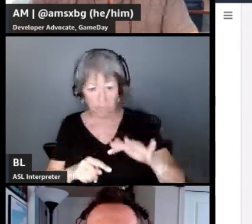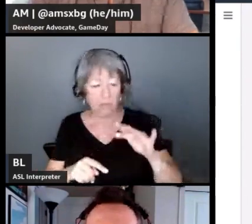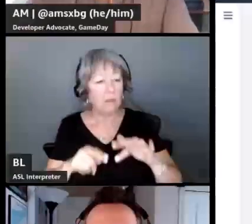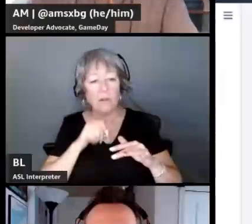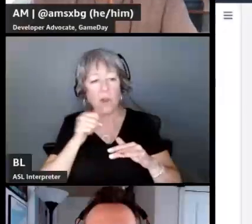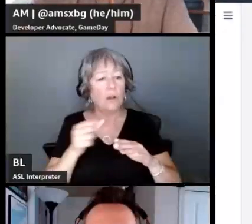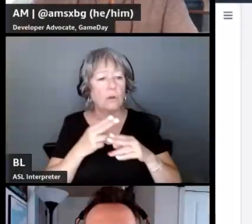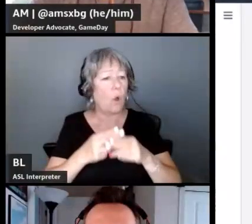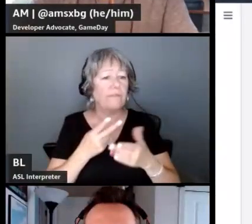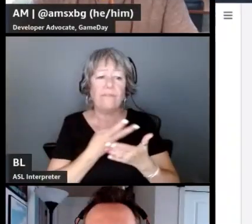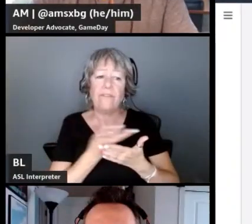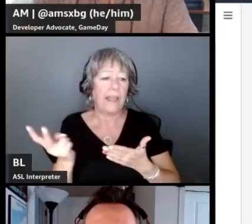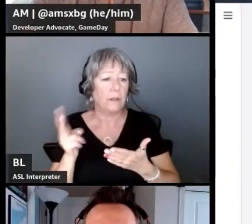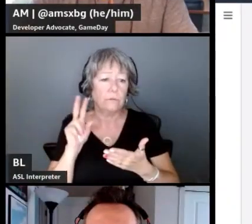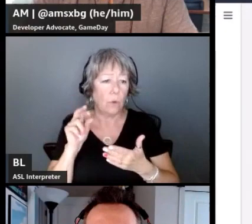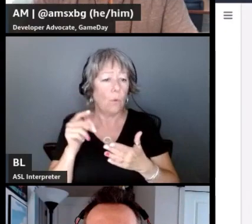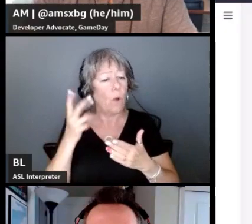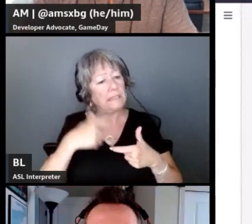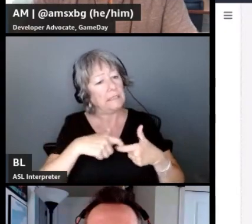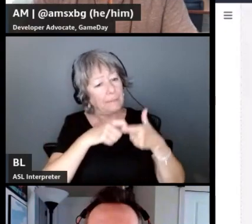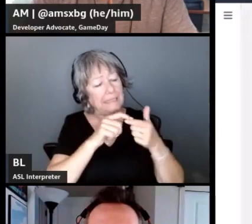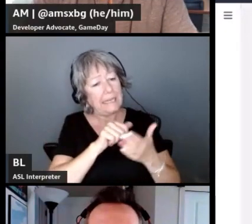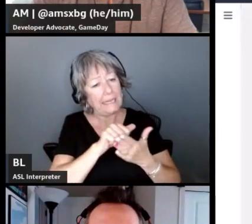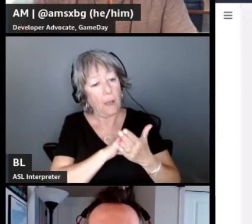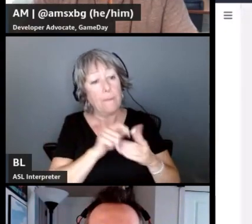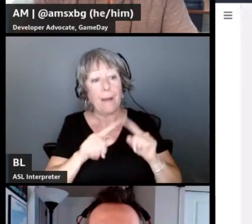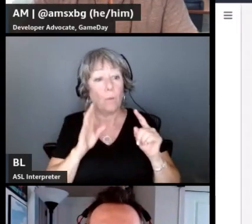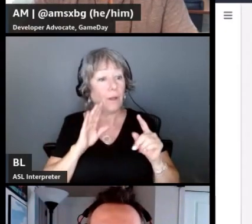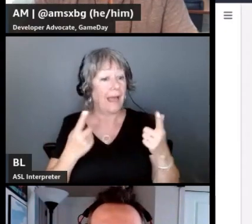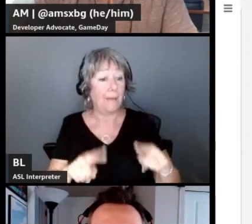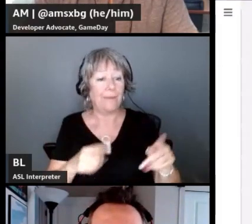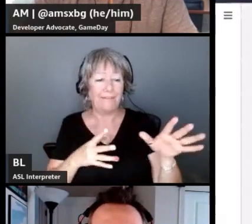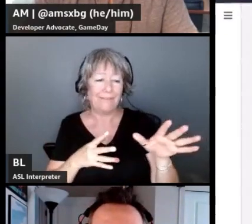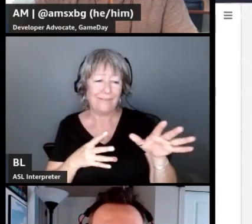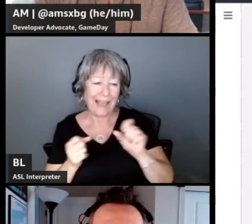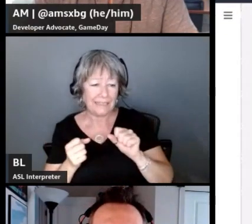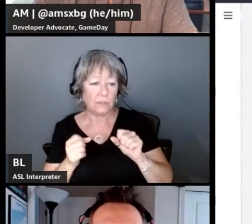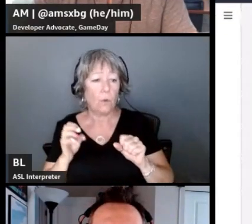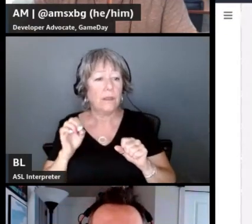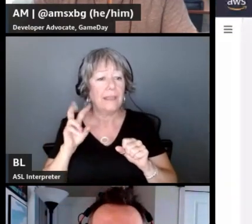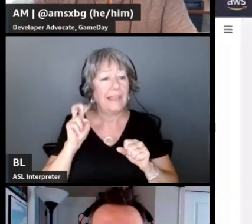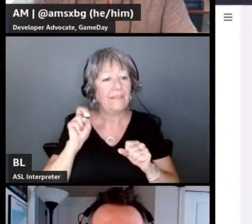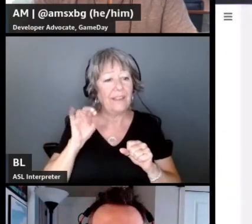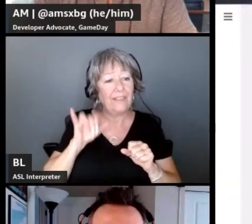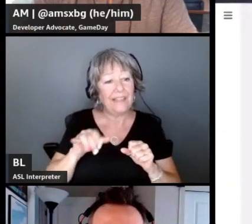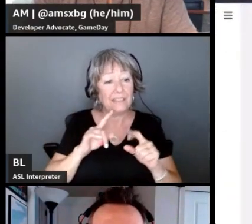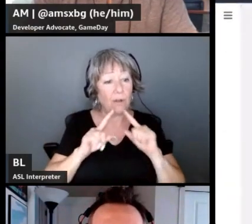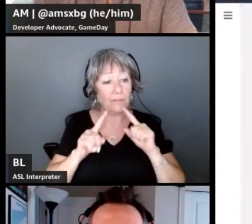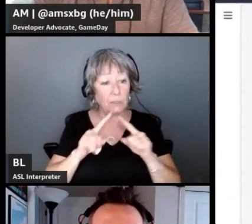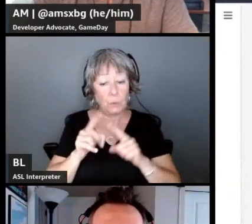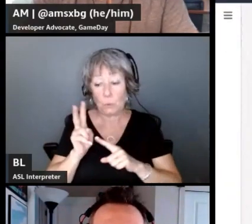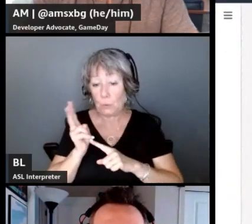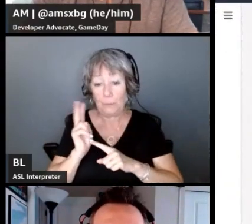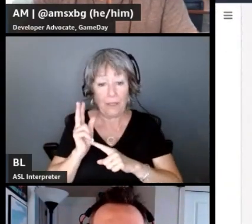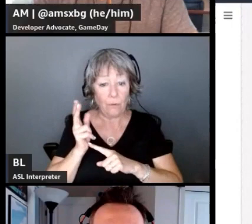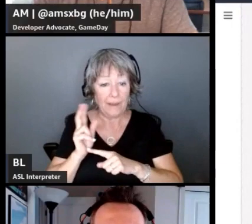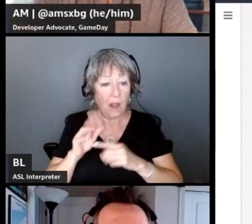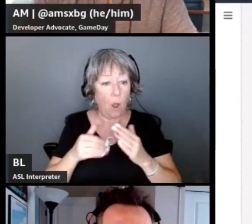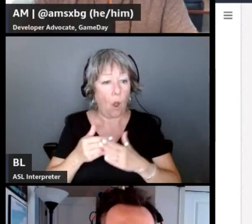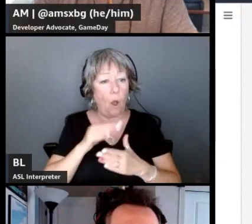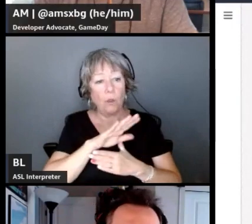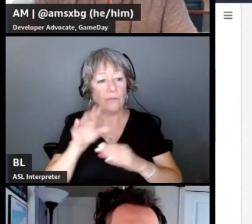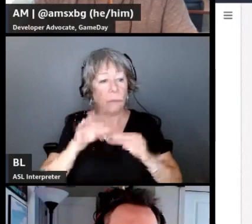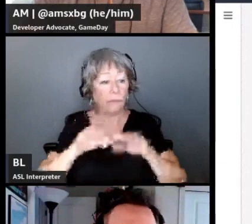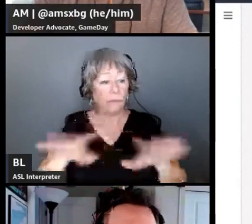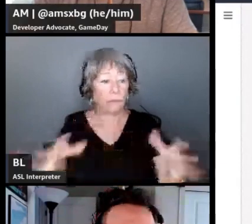instances. But at the same time, it's going to still happen very fast. So even in this conversation of 2 to 3 minutes, right, you see all of your deployments of your DynamoDB